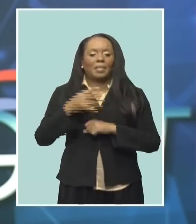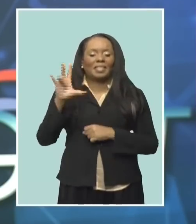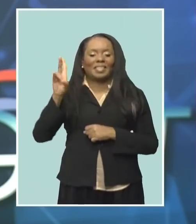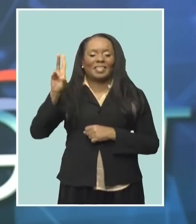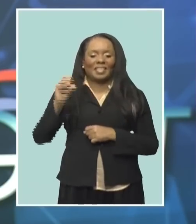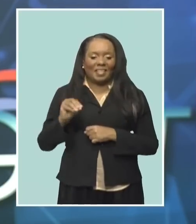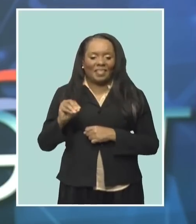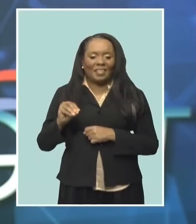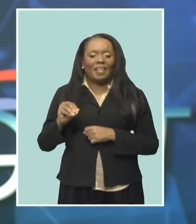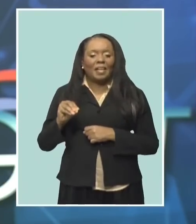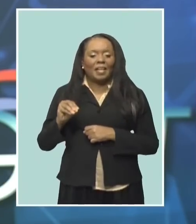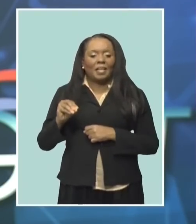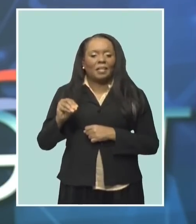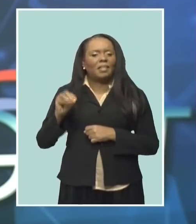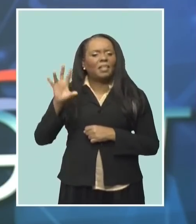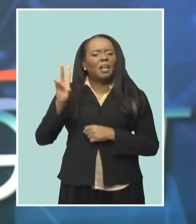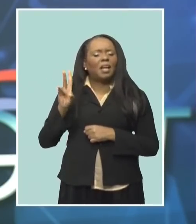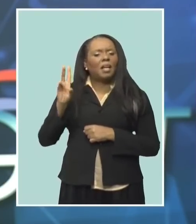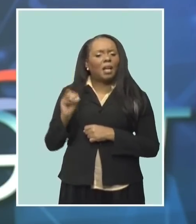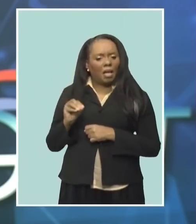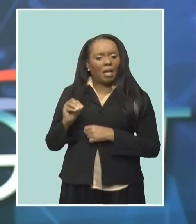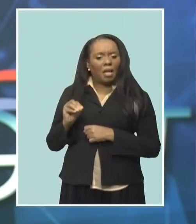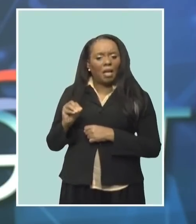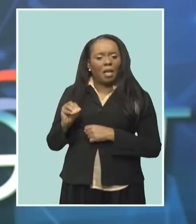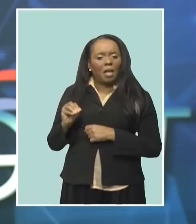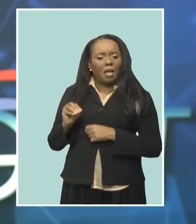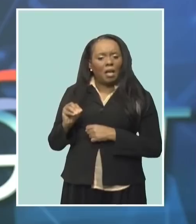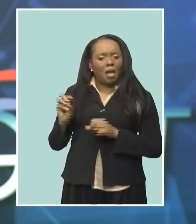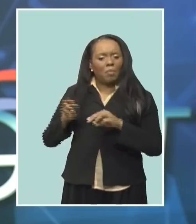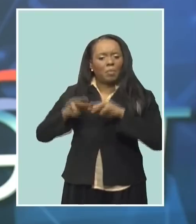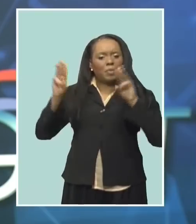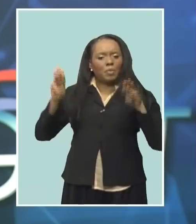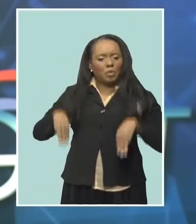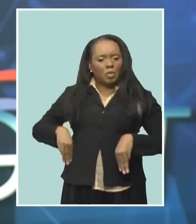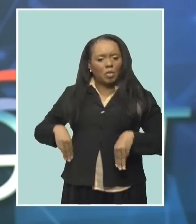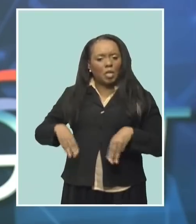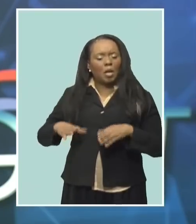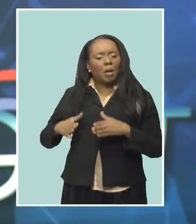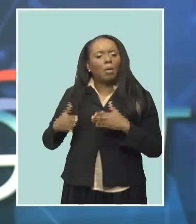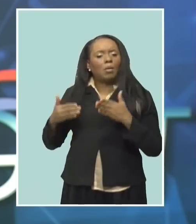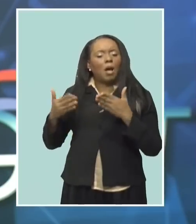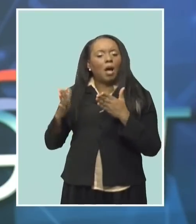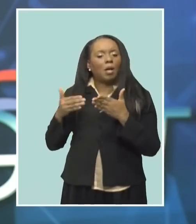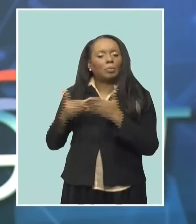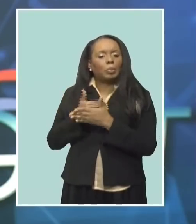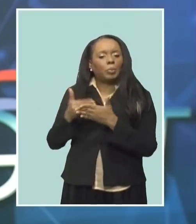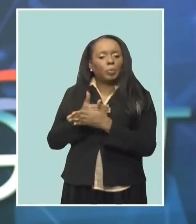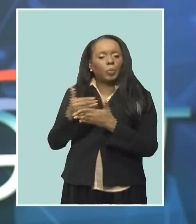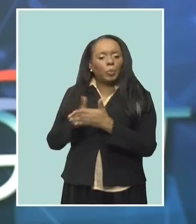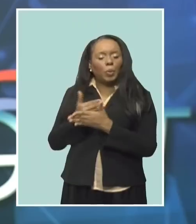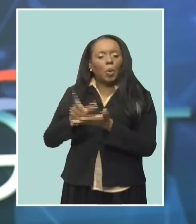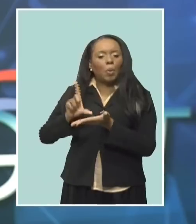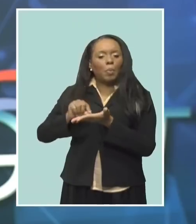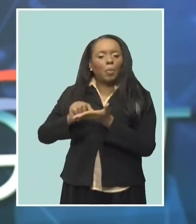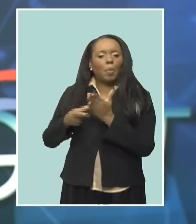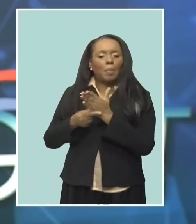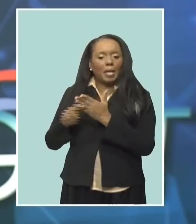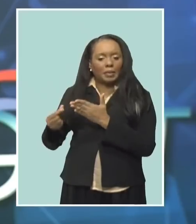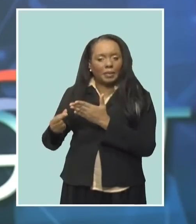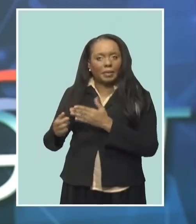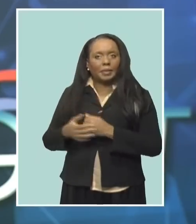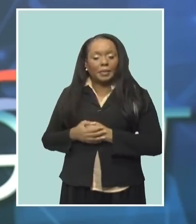has been described as it launched its 70th edition of at the museum's garrison headquarters. Published